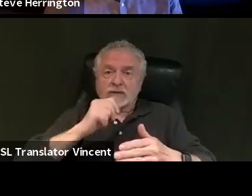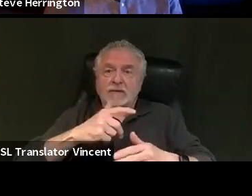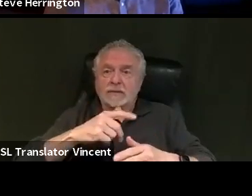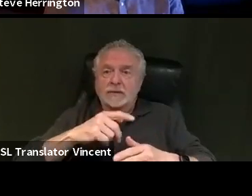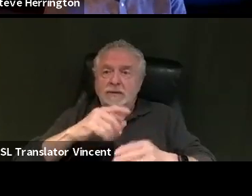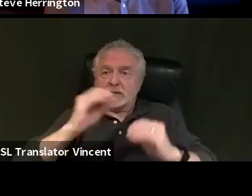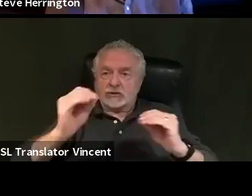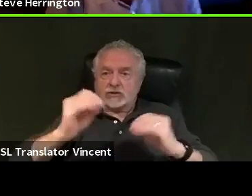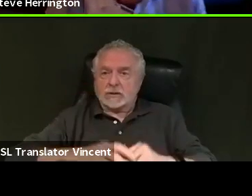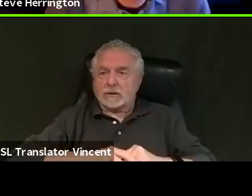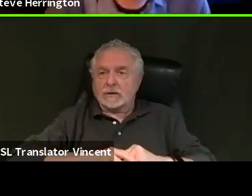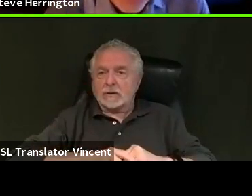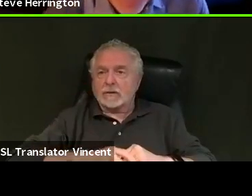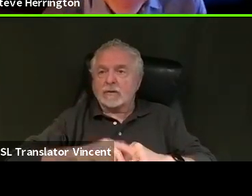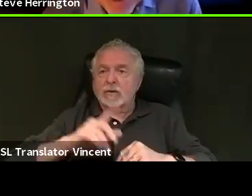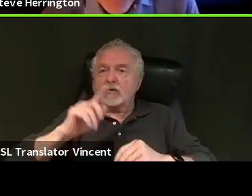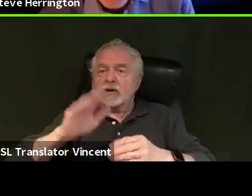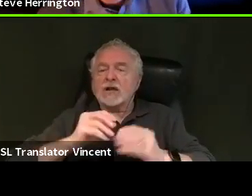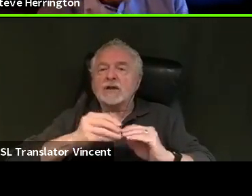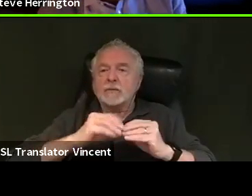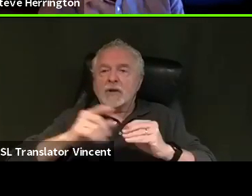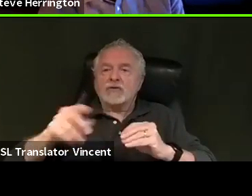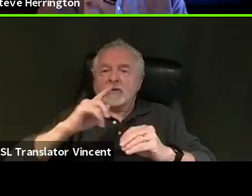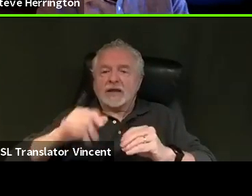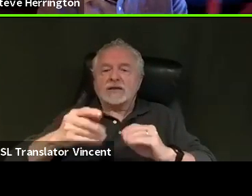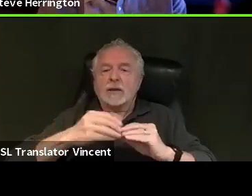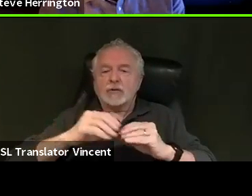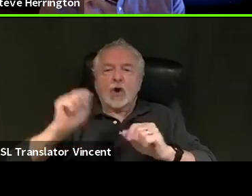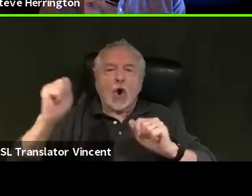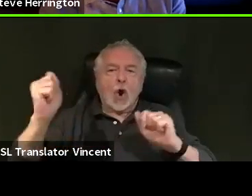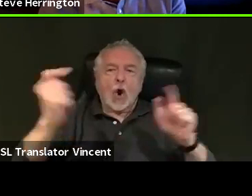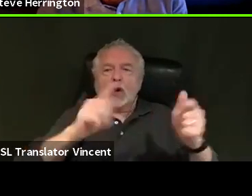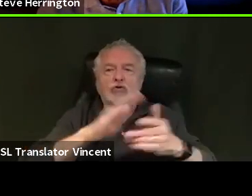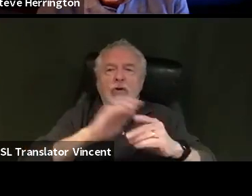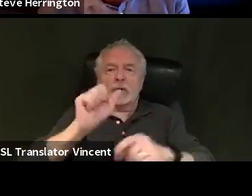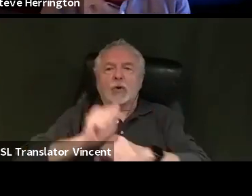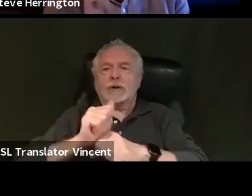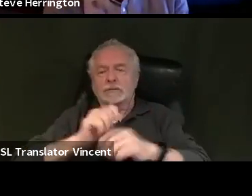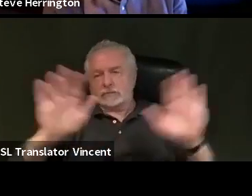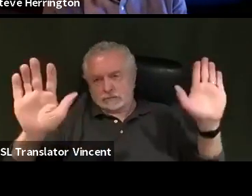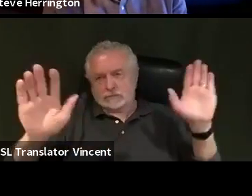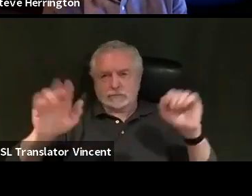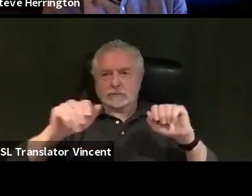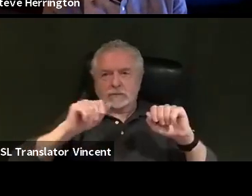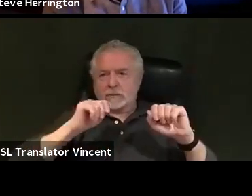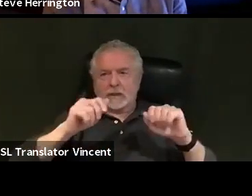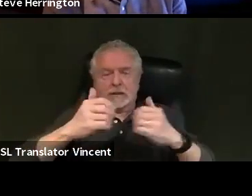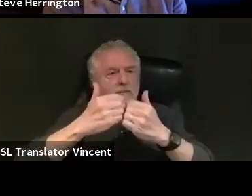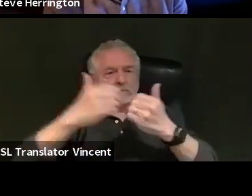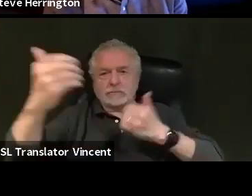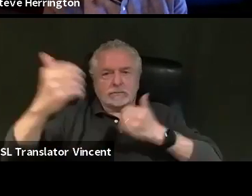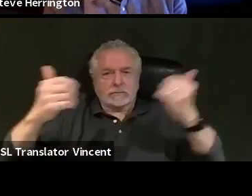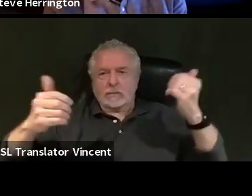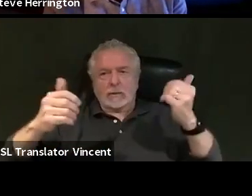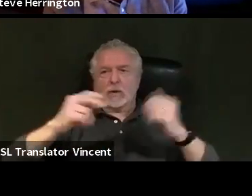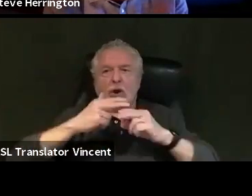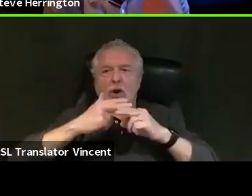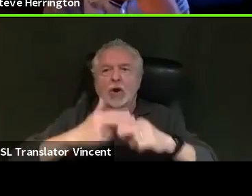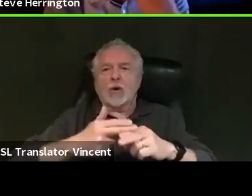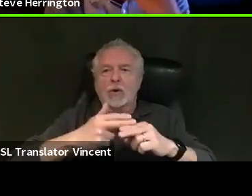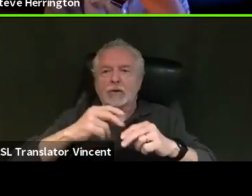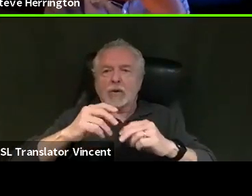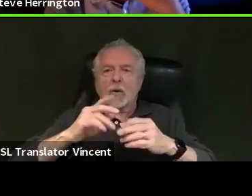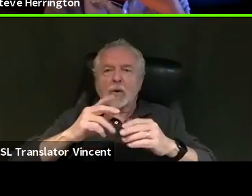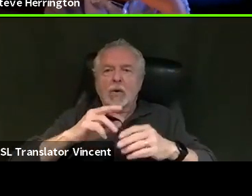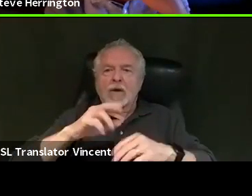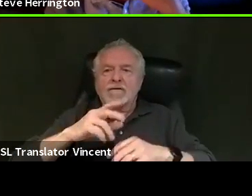teachers? That when I use that number, Phil, that is all school employees. Oh, okay. We did not separate. We call it, when we ran